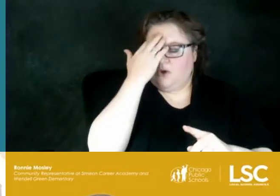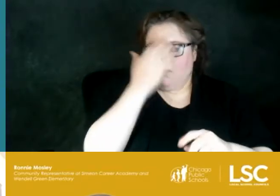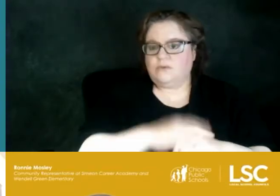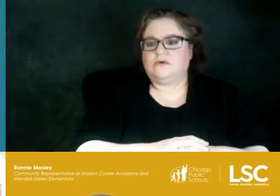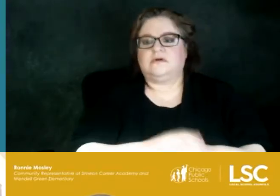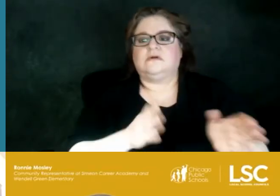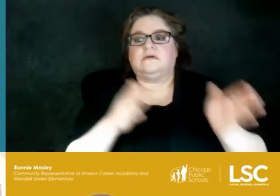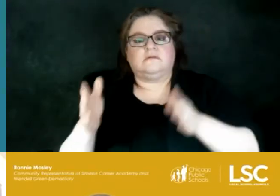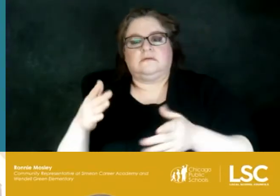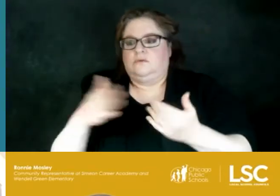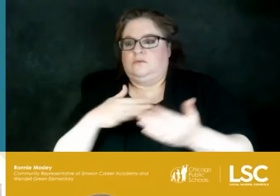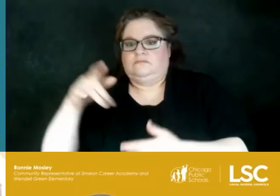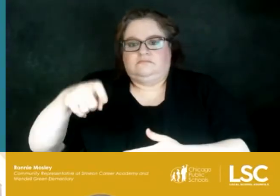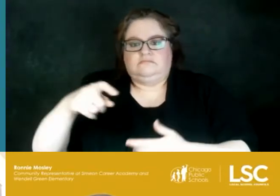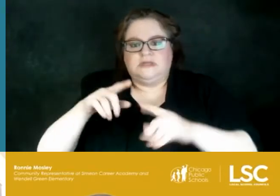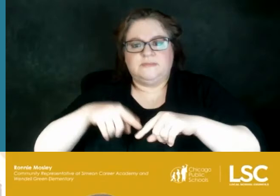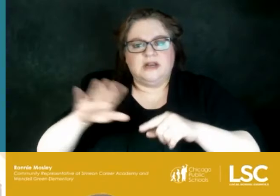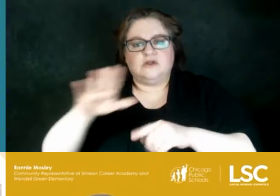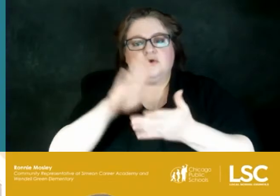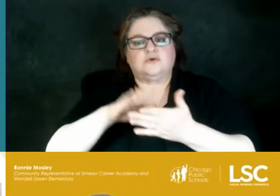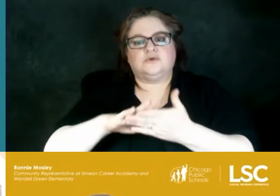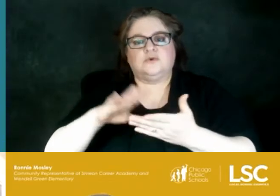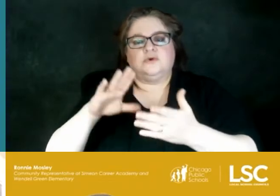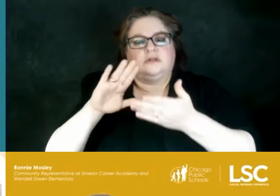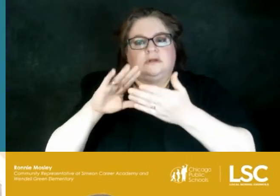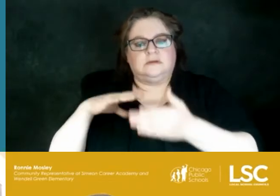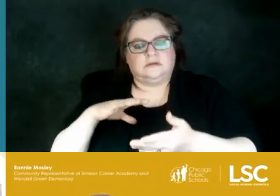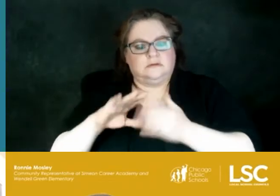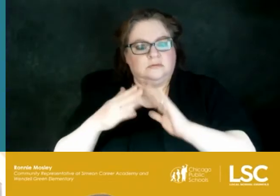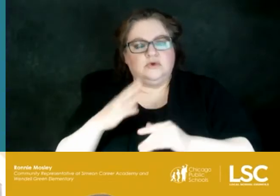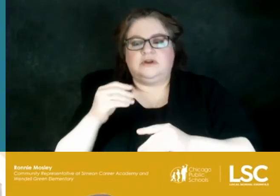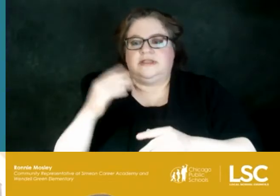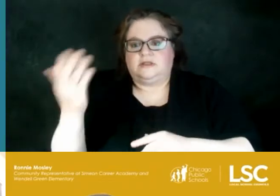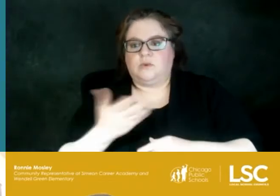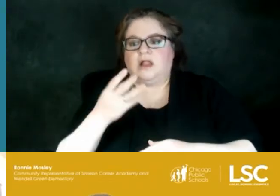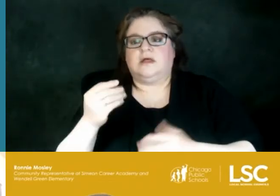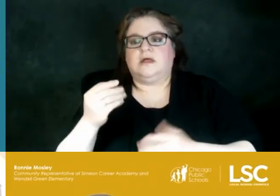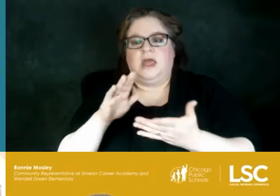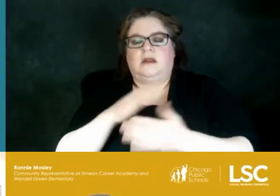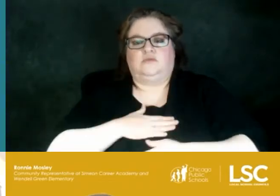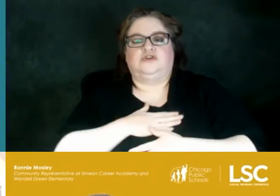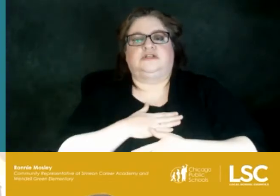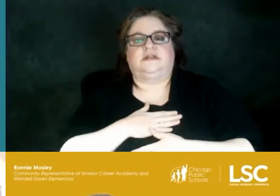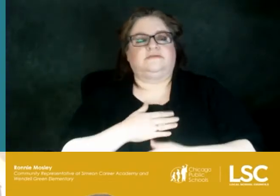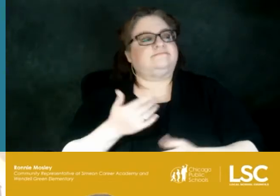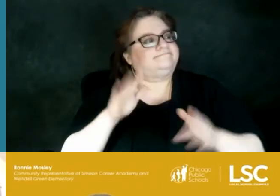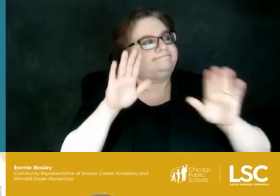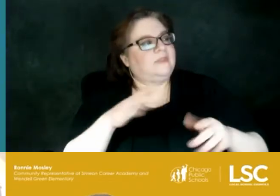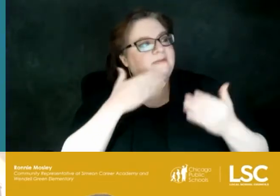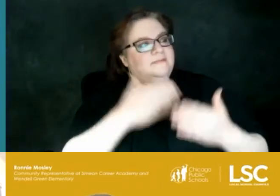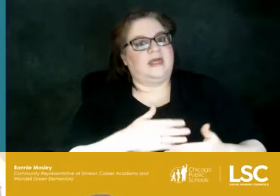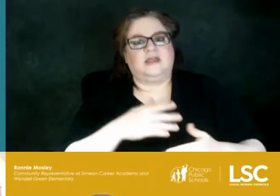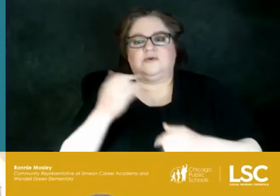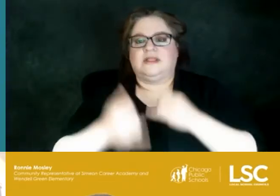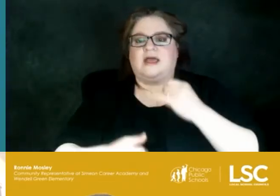and depending on your school community, something that is welcome and appreciated. Awesome. And last but not least,